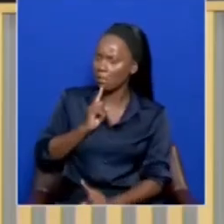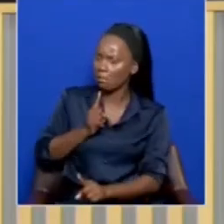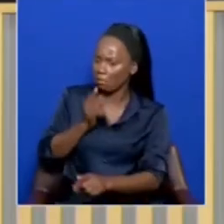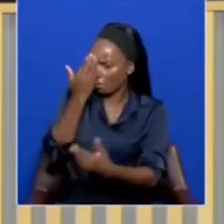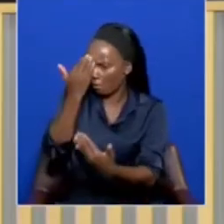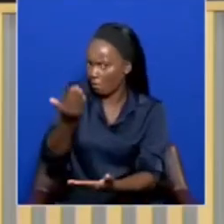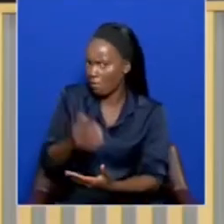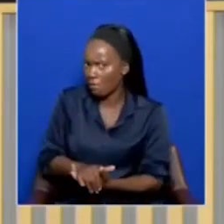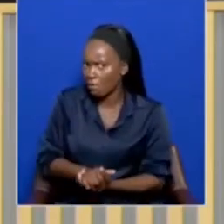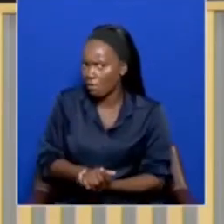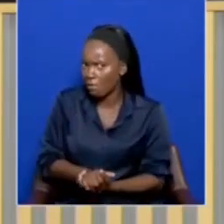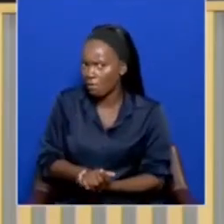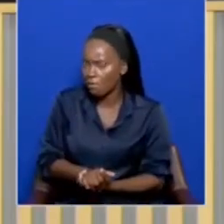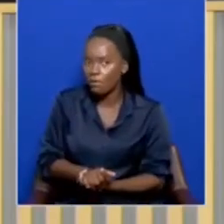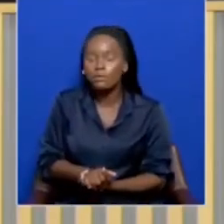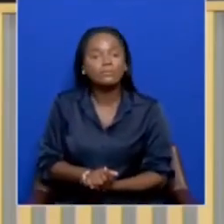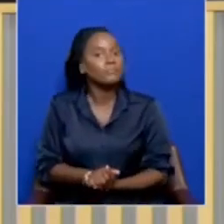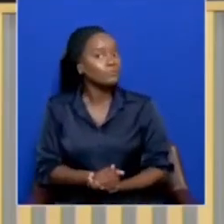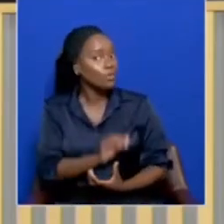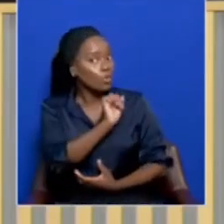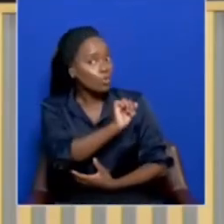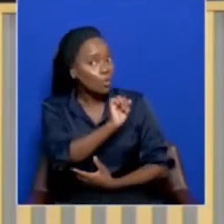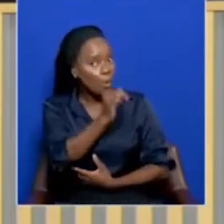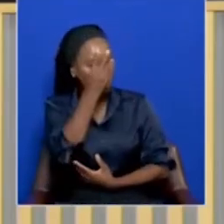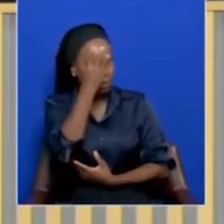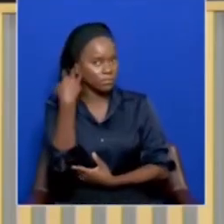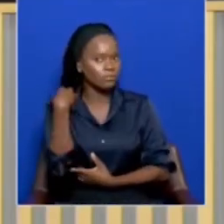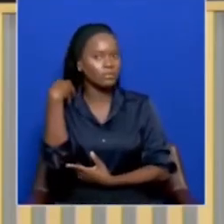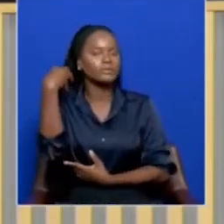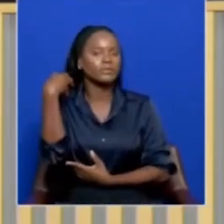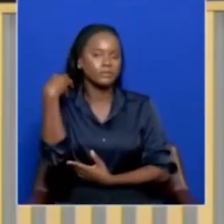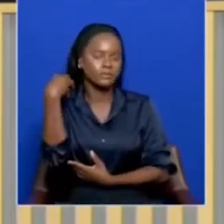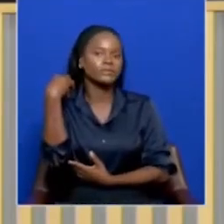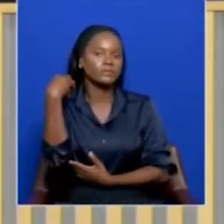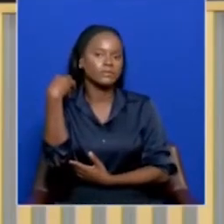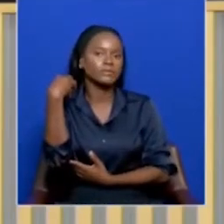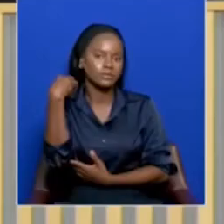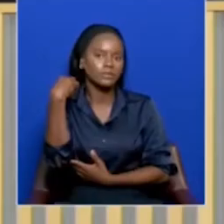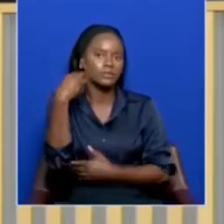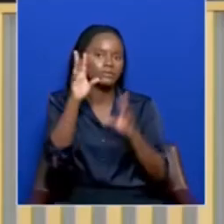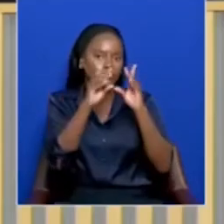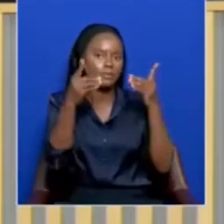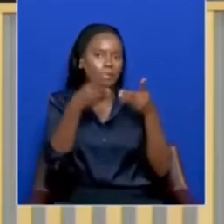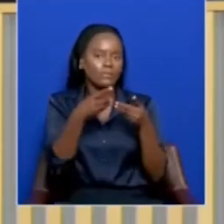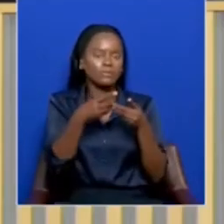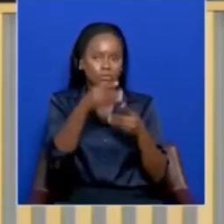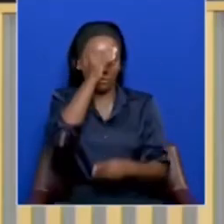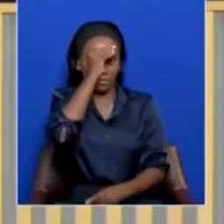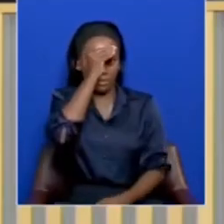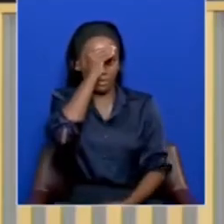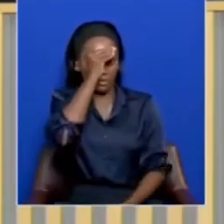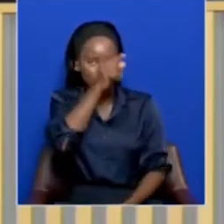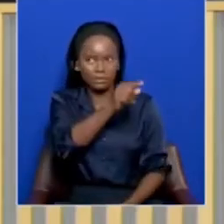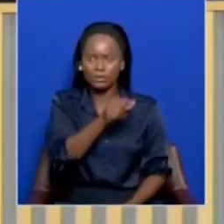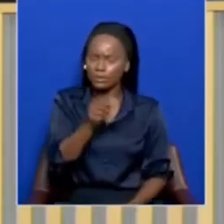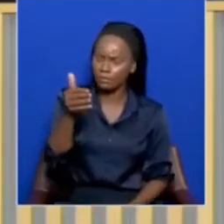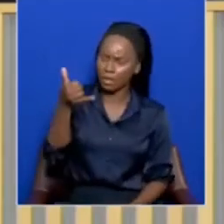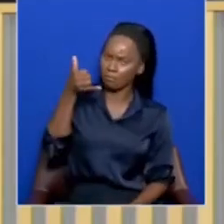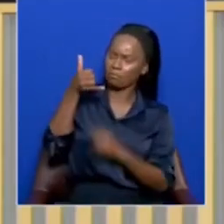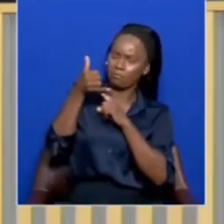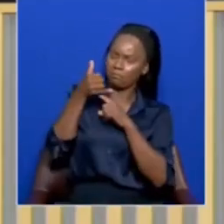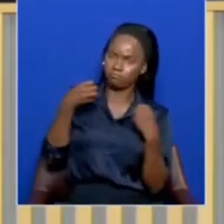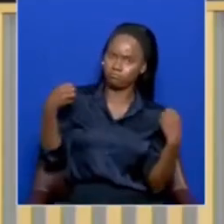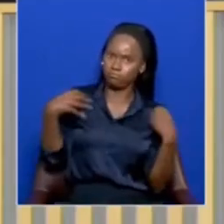commander, Minister of Police, Senzo Mkhunu. I was surprised to receive a call from the minister,